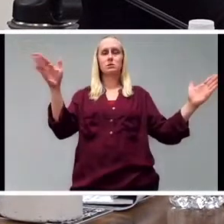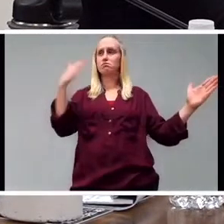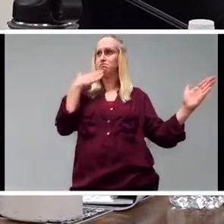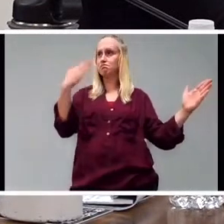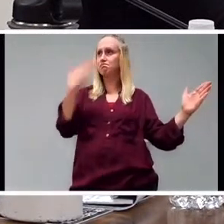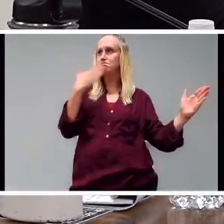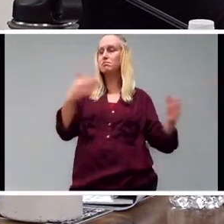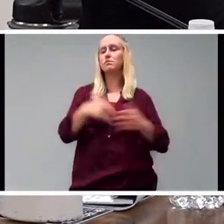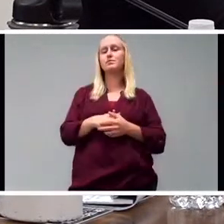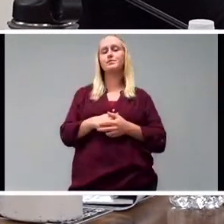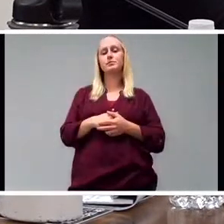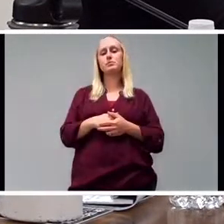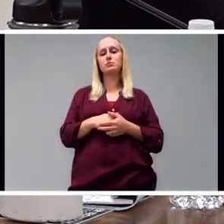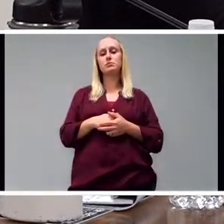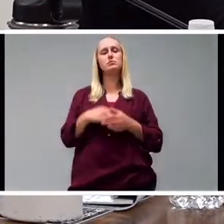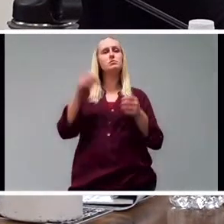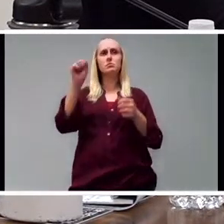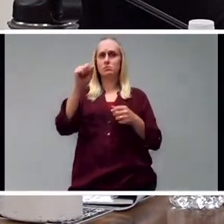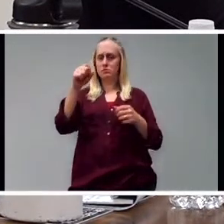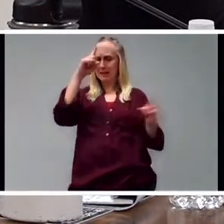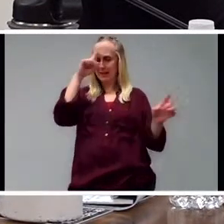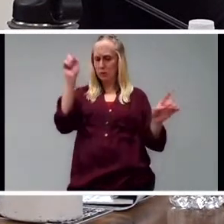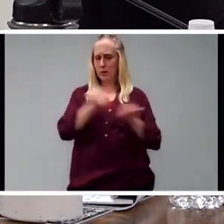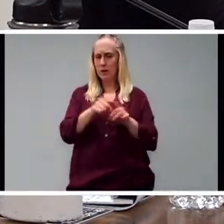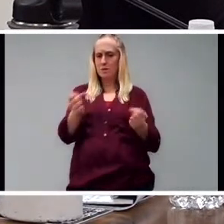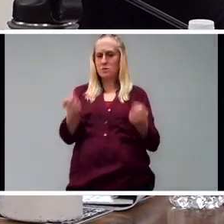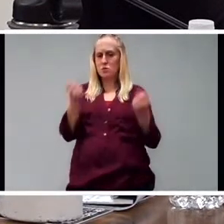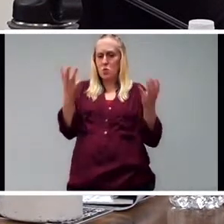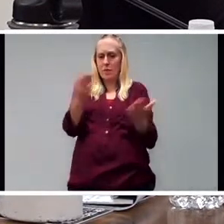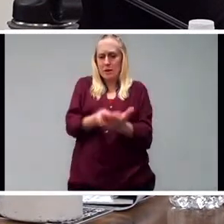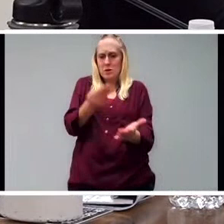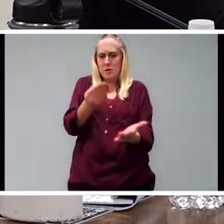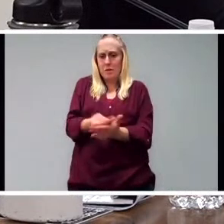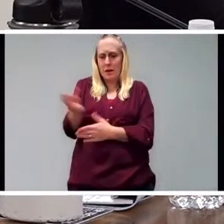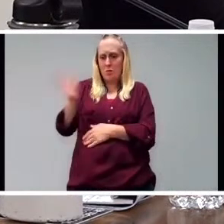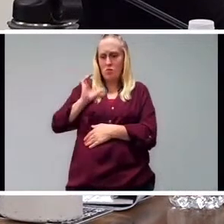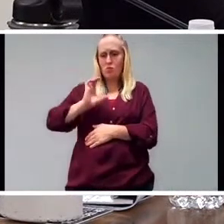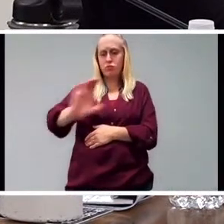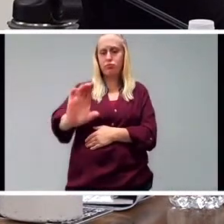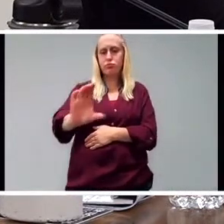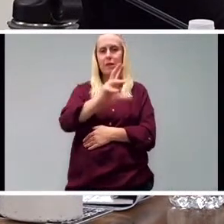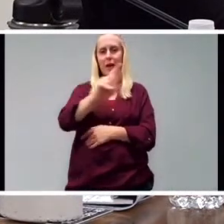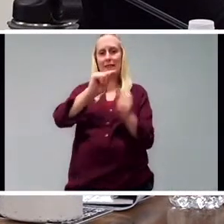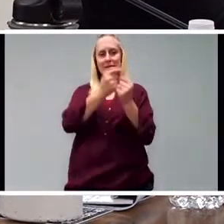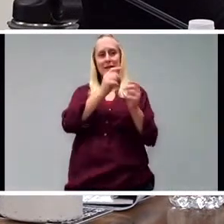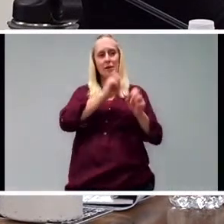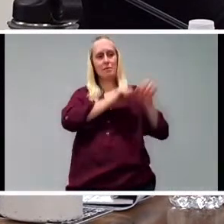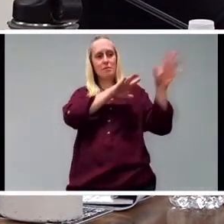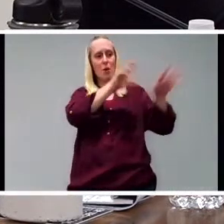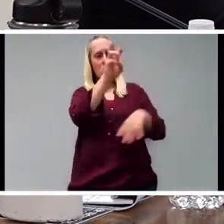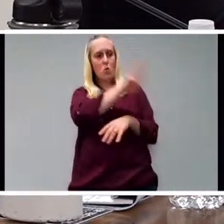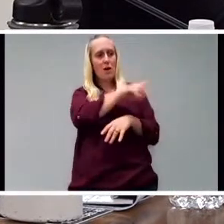is millions of dollars poured into this, and Chuck and Kim and the team at Mountain West did